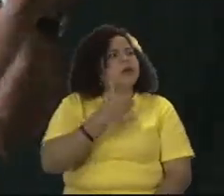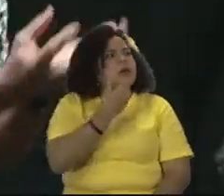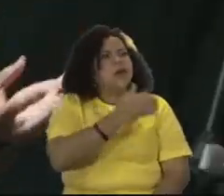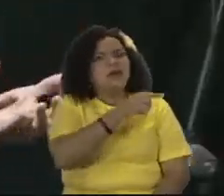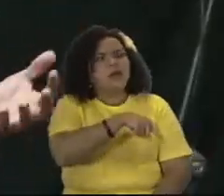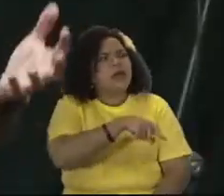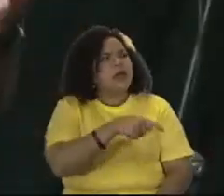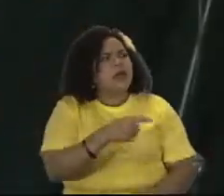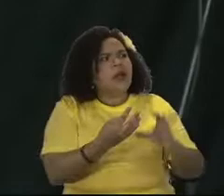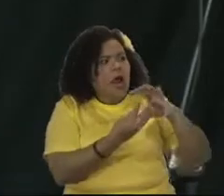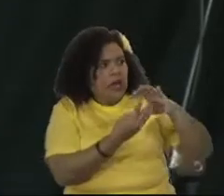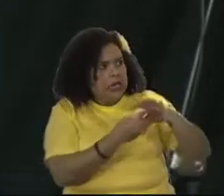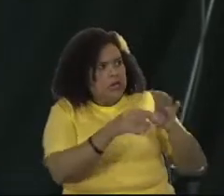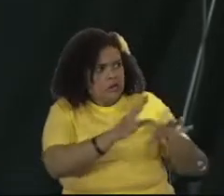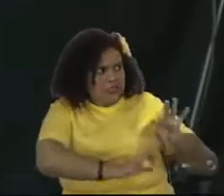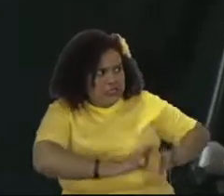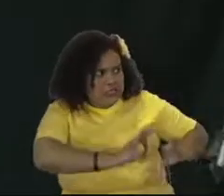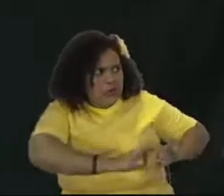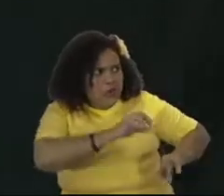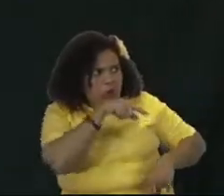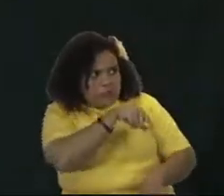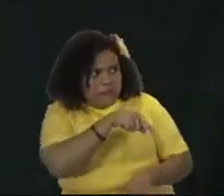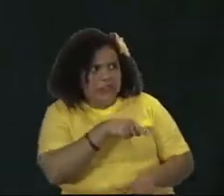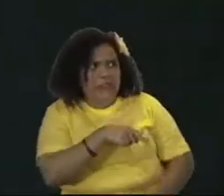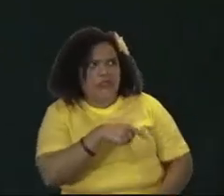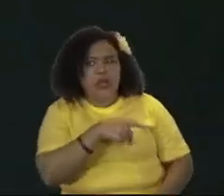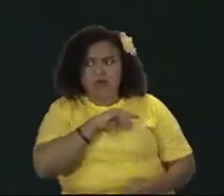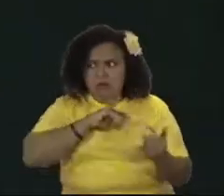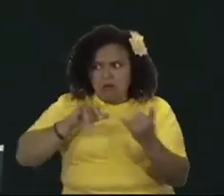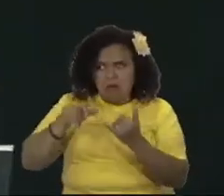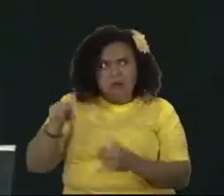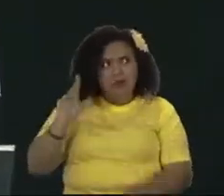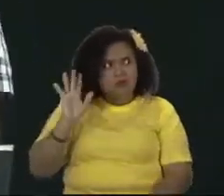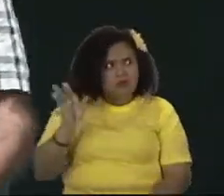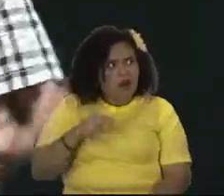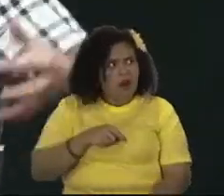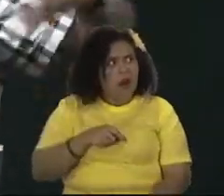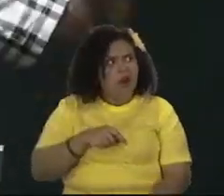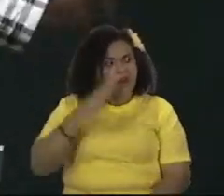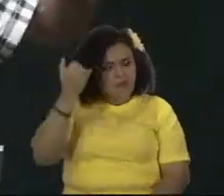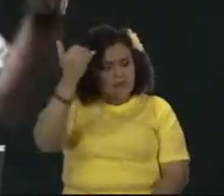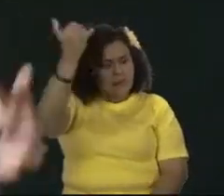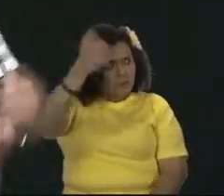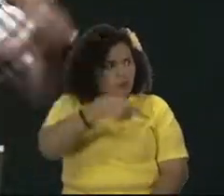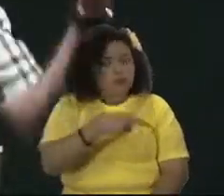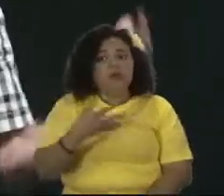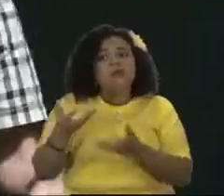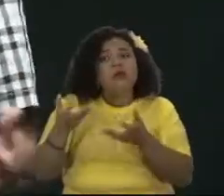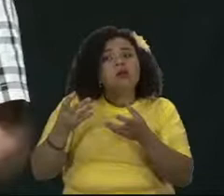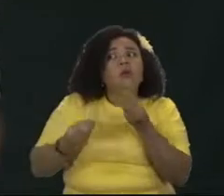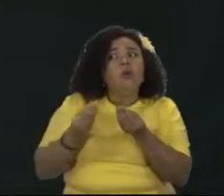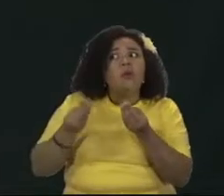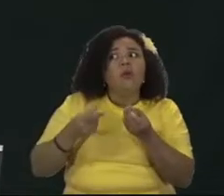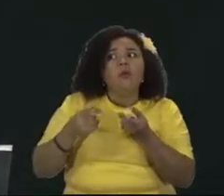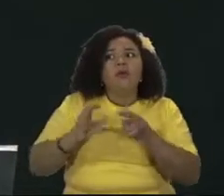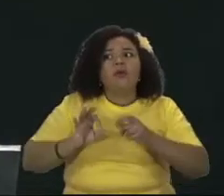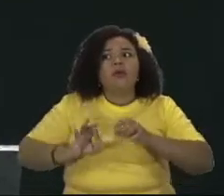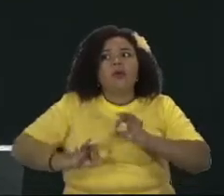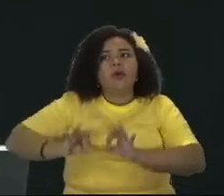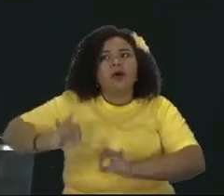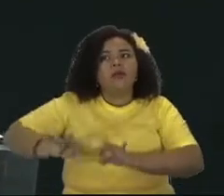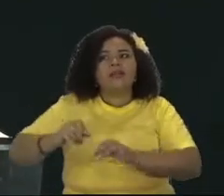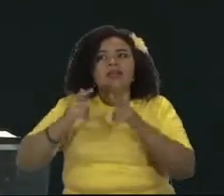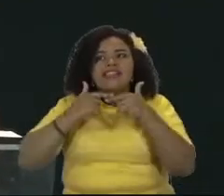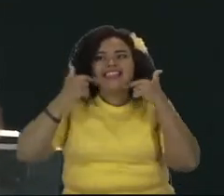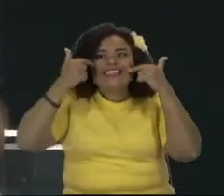they search us on how we deal with the people, and they all the time happy and